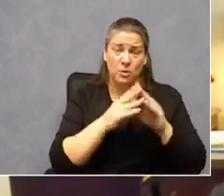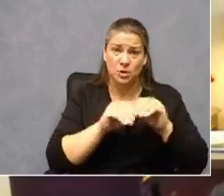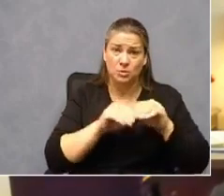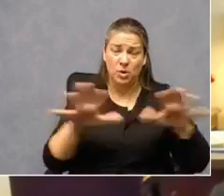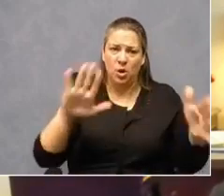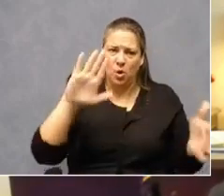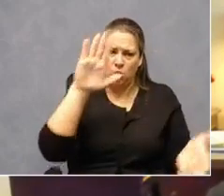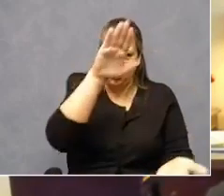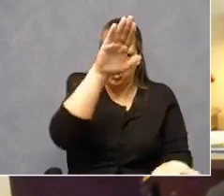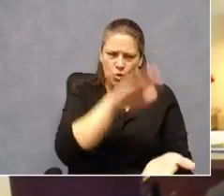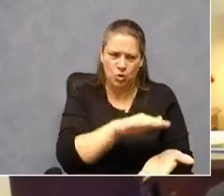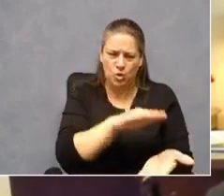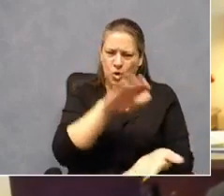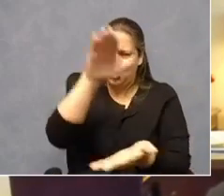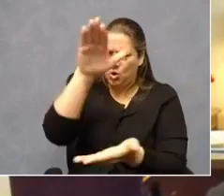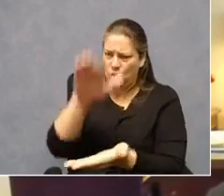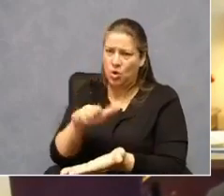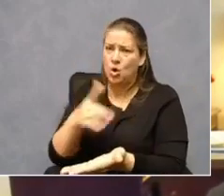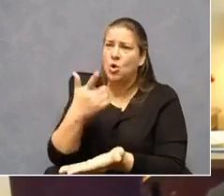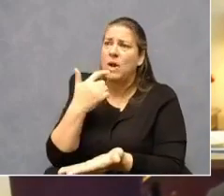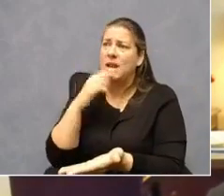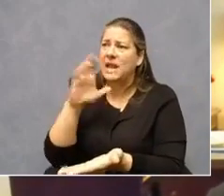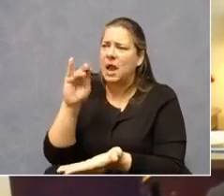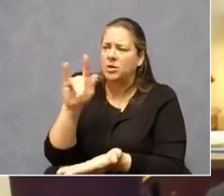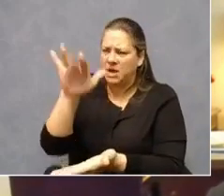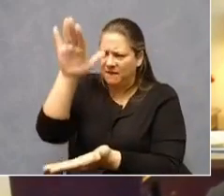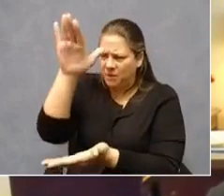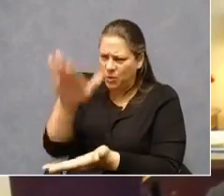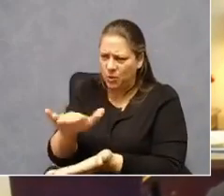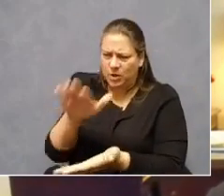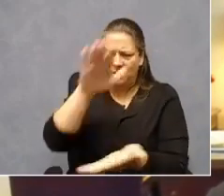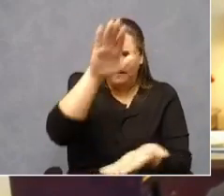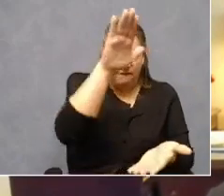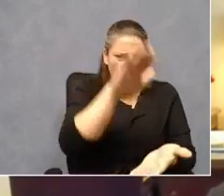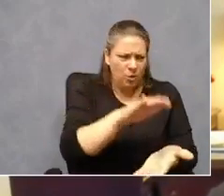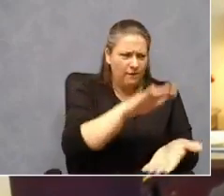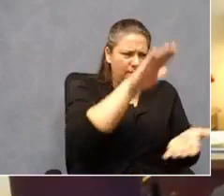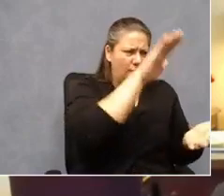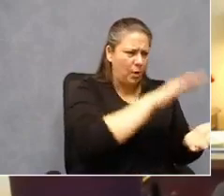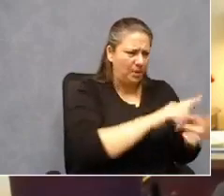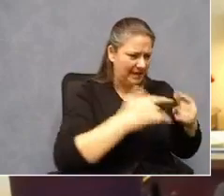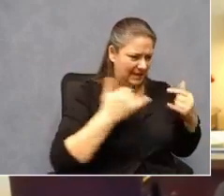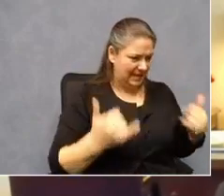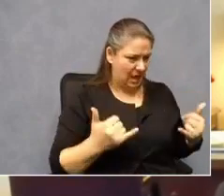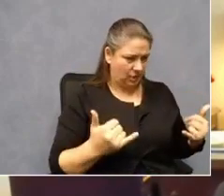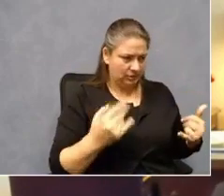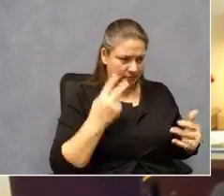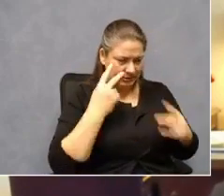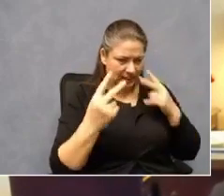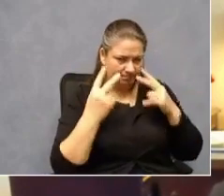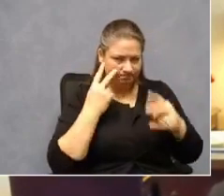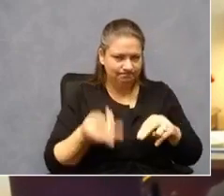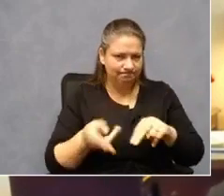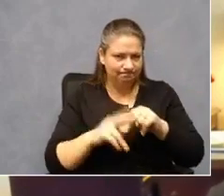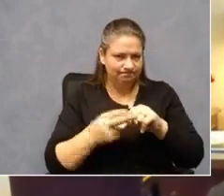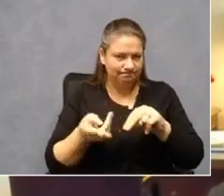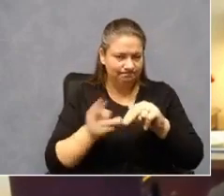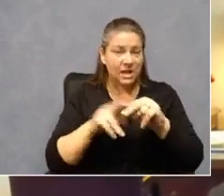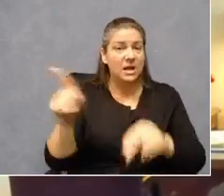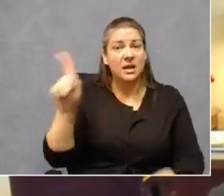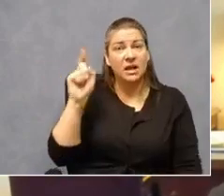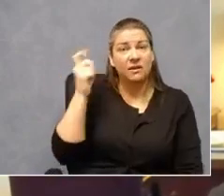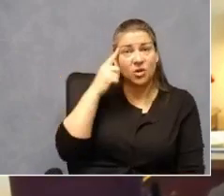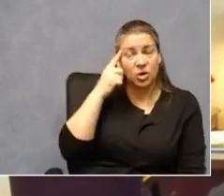red counties as few as possible. But now we're seeing that increase. The governor addressed, we're seeing an